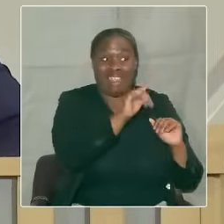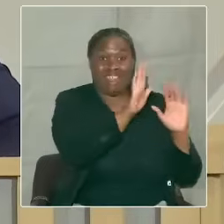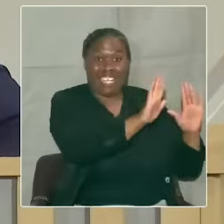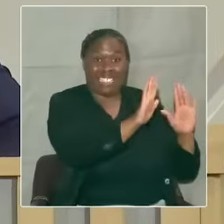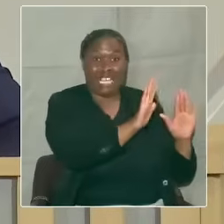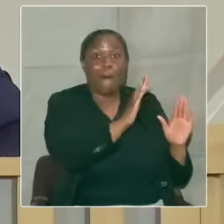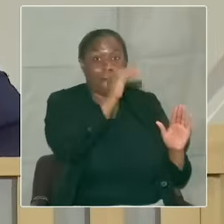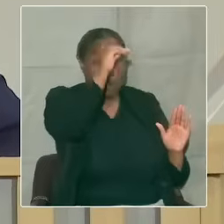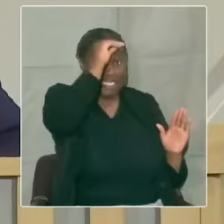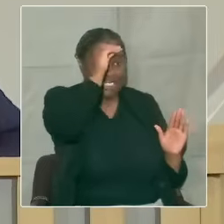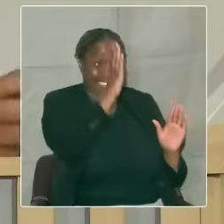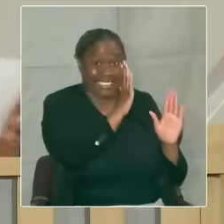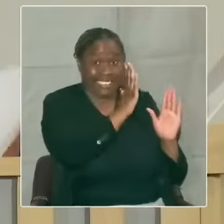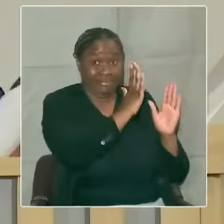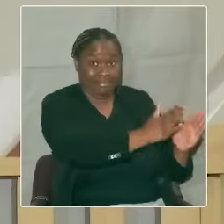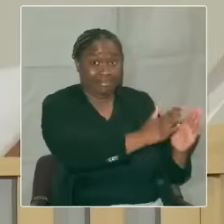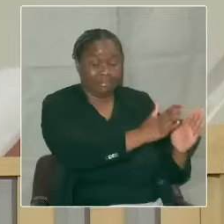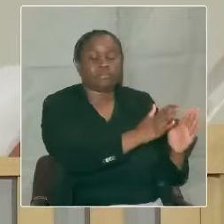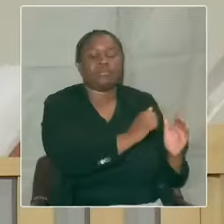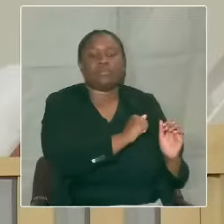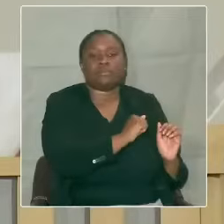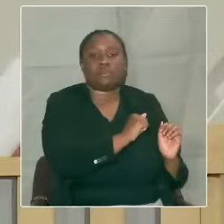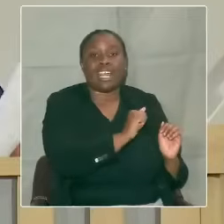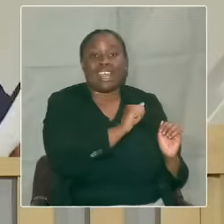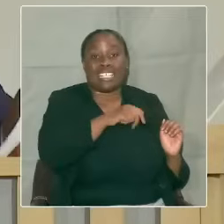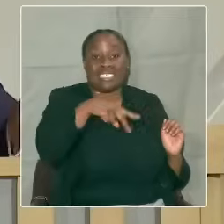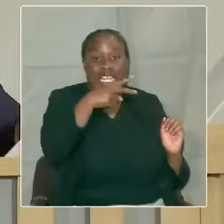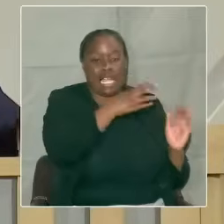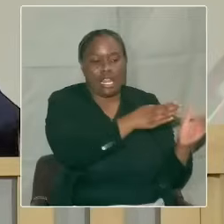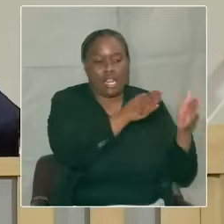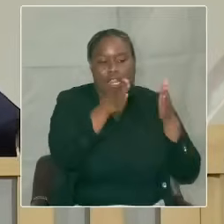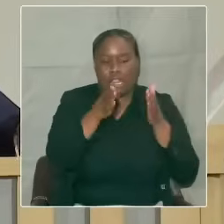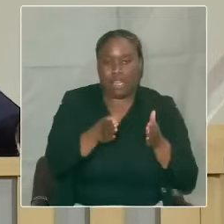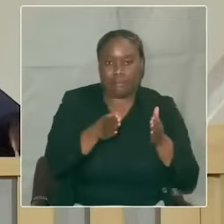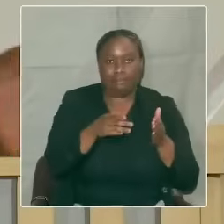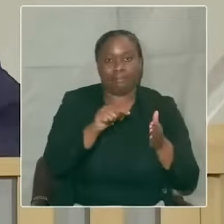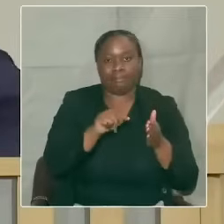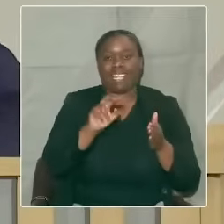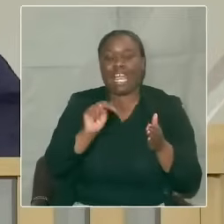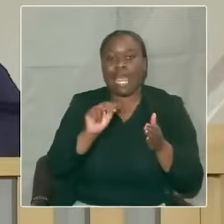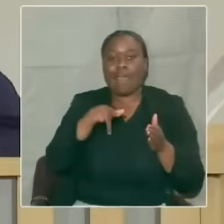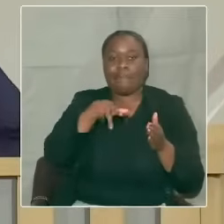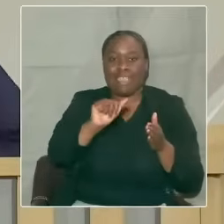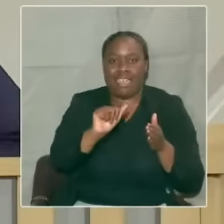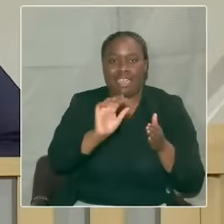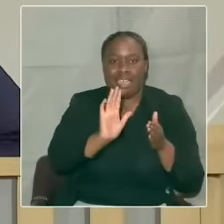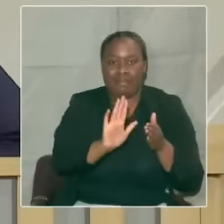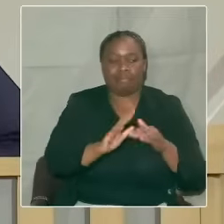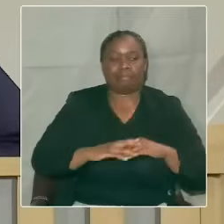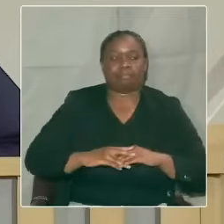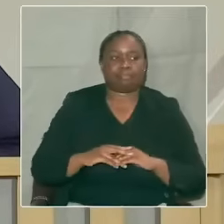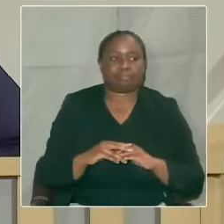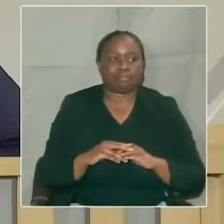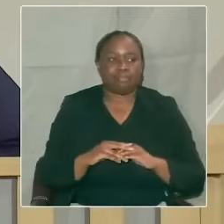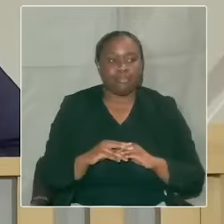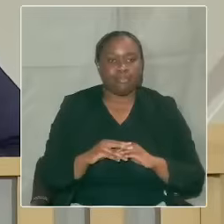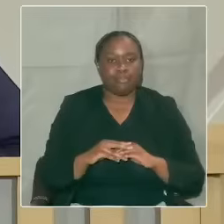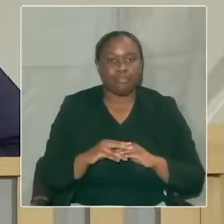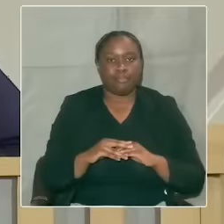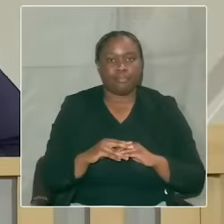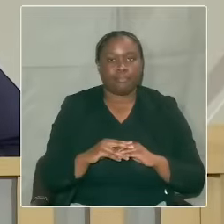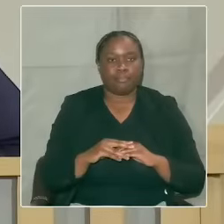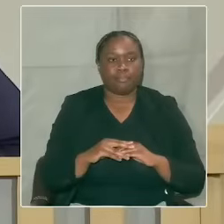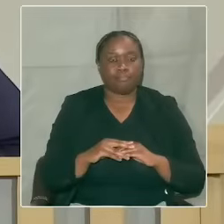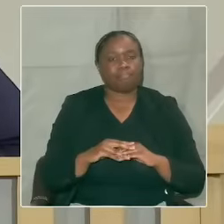which is the second pillar, which is the National Prosecuting Authority, which is responsible